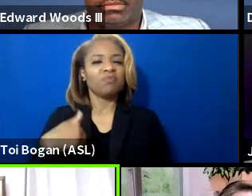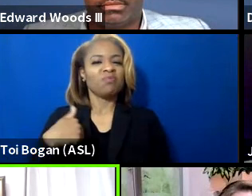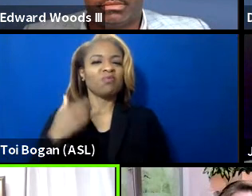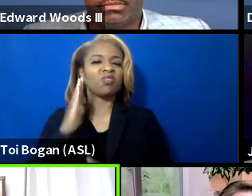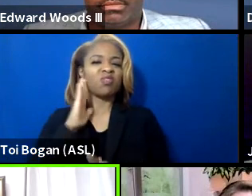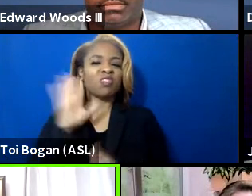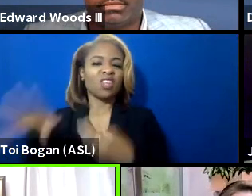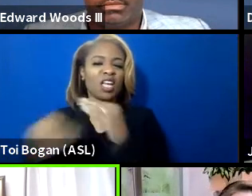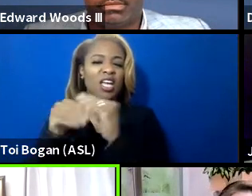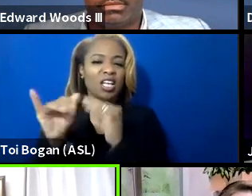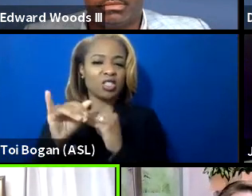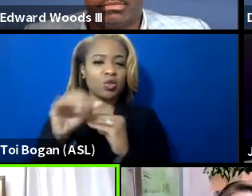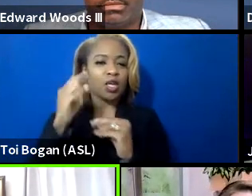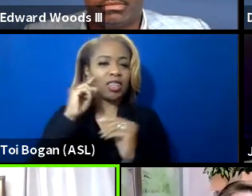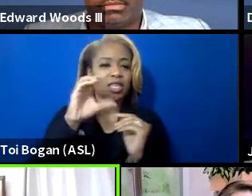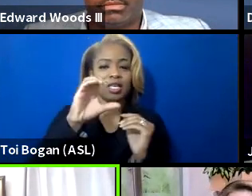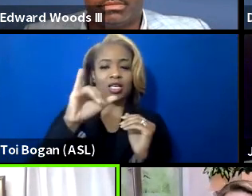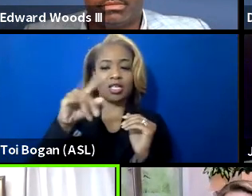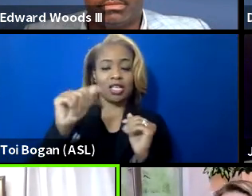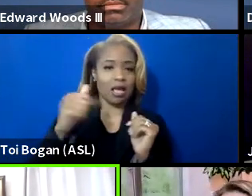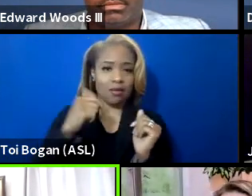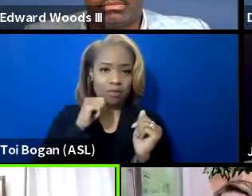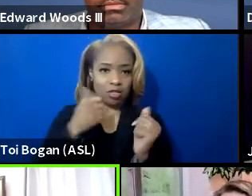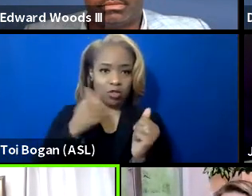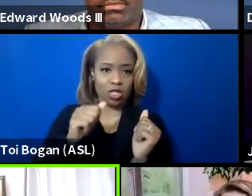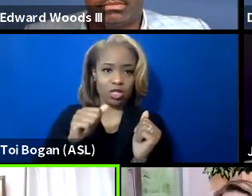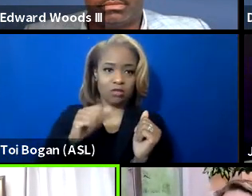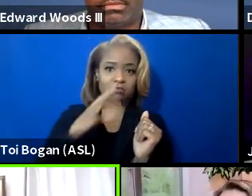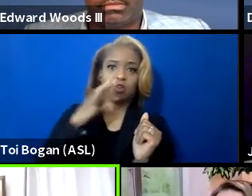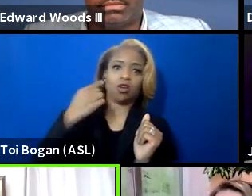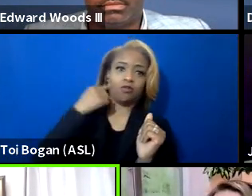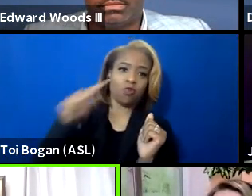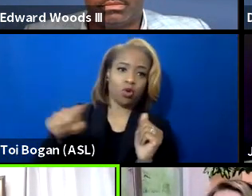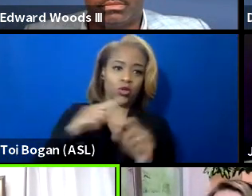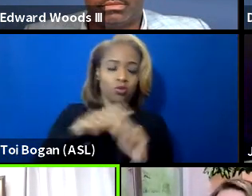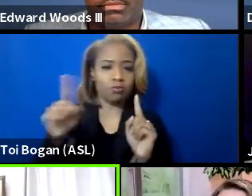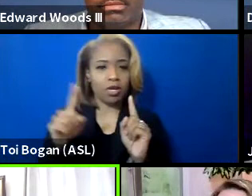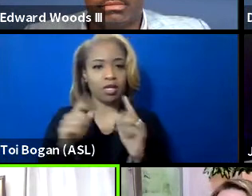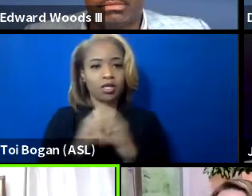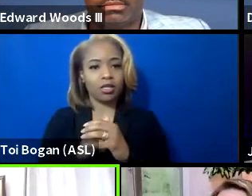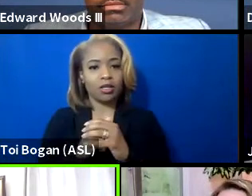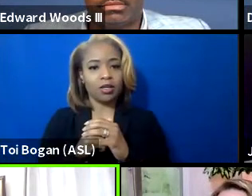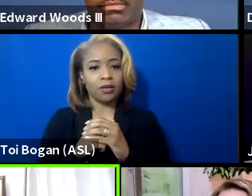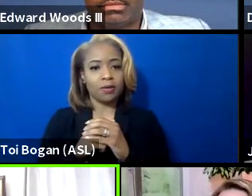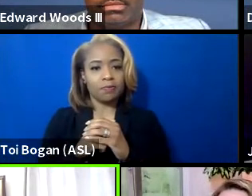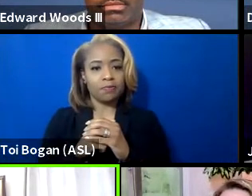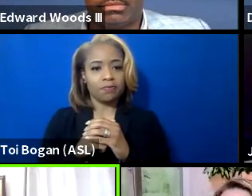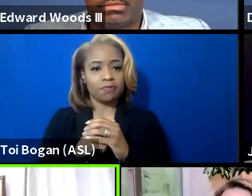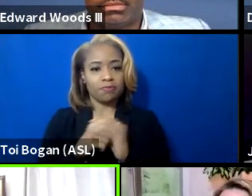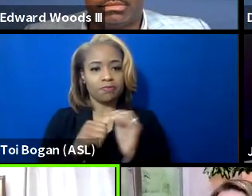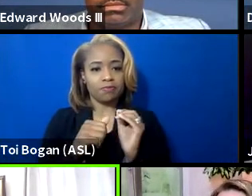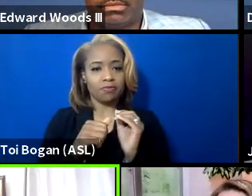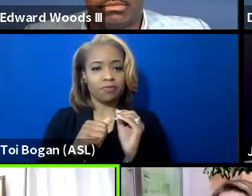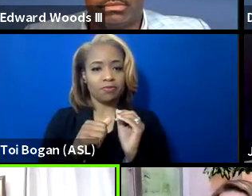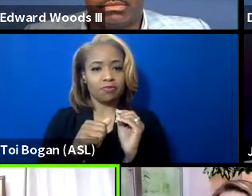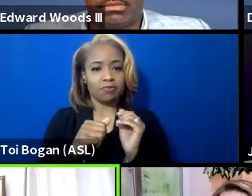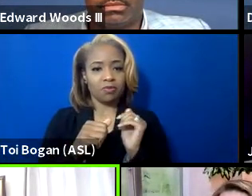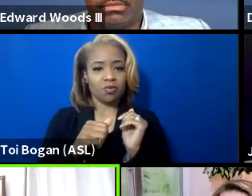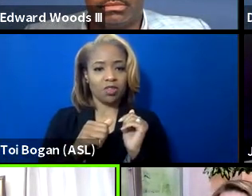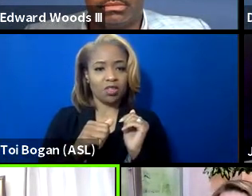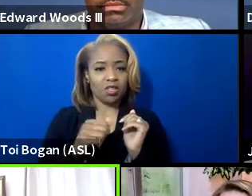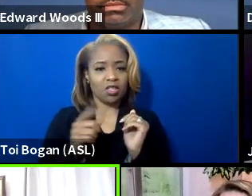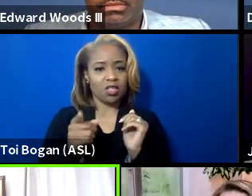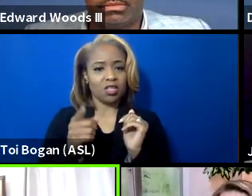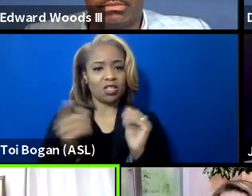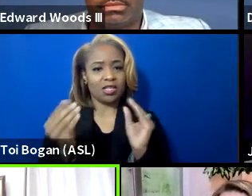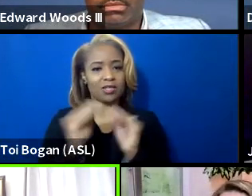I think what Cynthia, and I don't want to speak for you, Cynthia, so definitely, wag your finger at me if you need to, but I think you're expressing